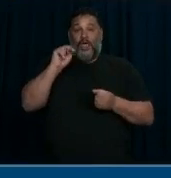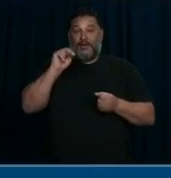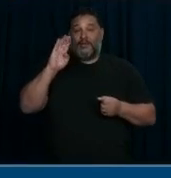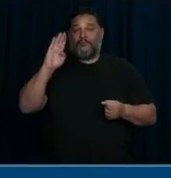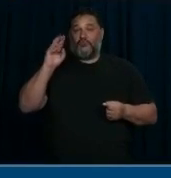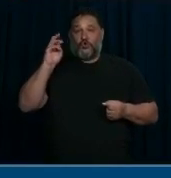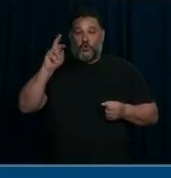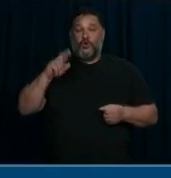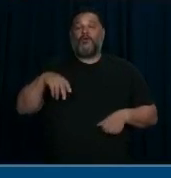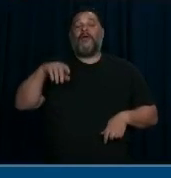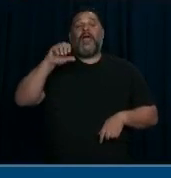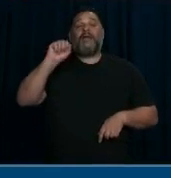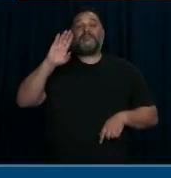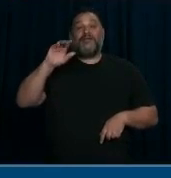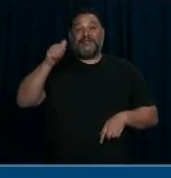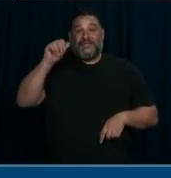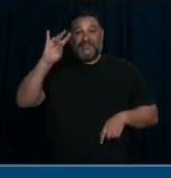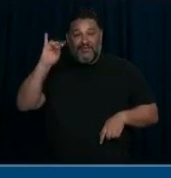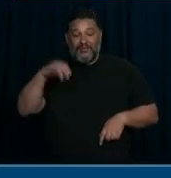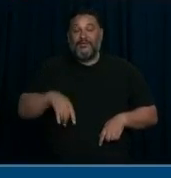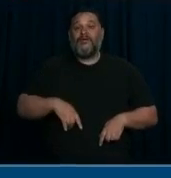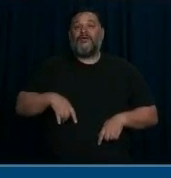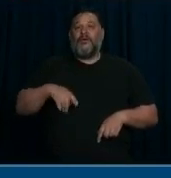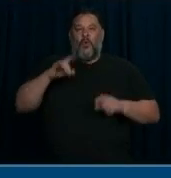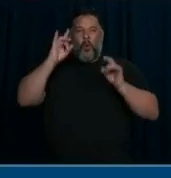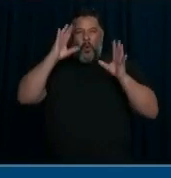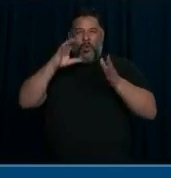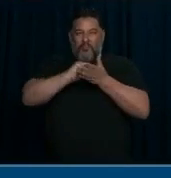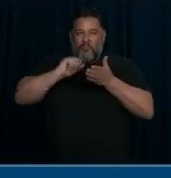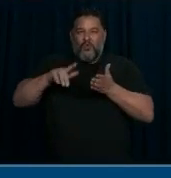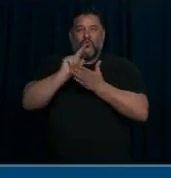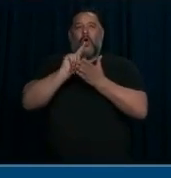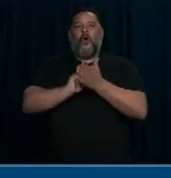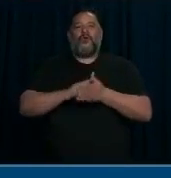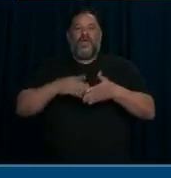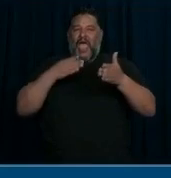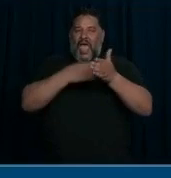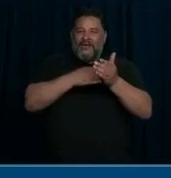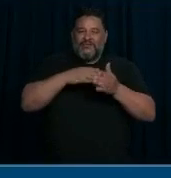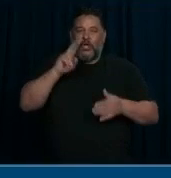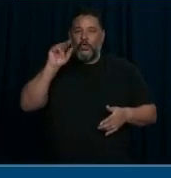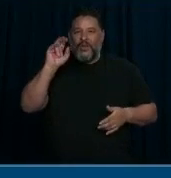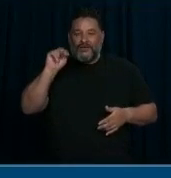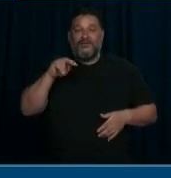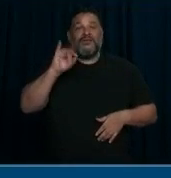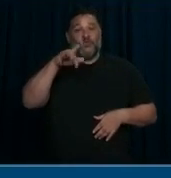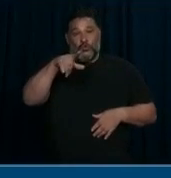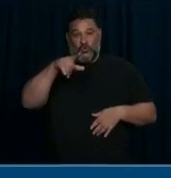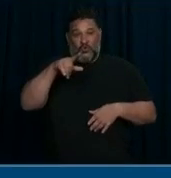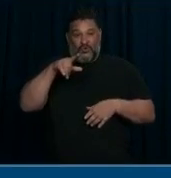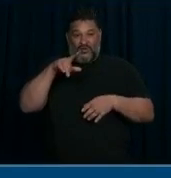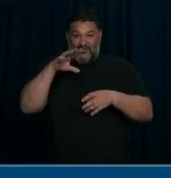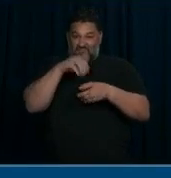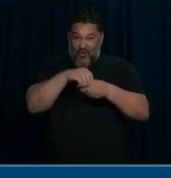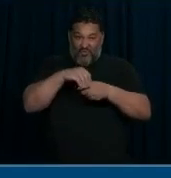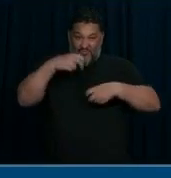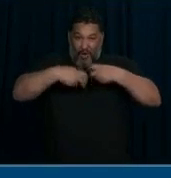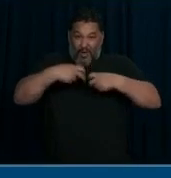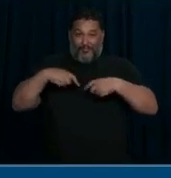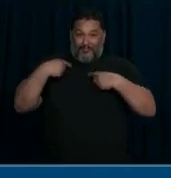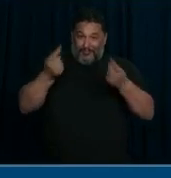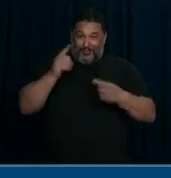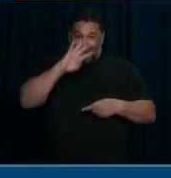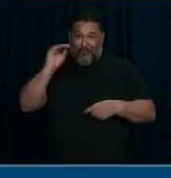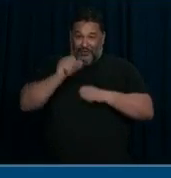SB 1070, draconian abortion laws, anti-union, if you were part of the problem for 40